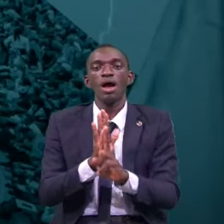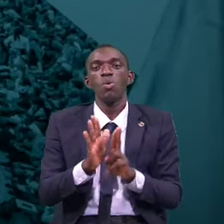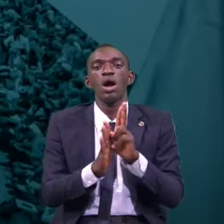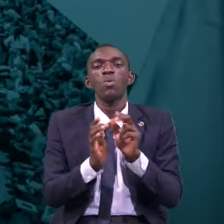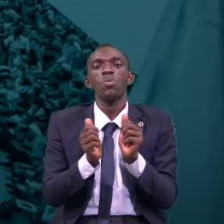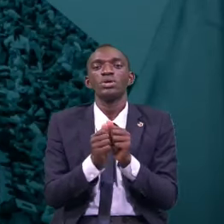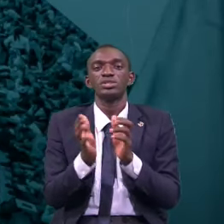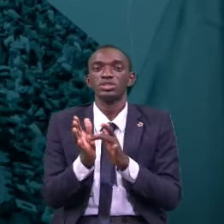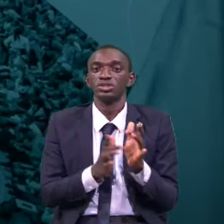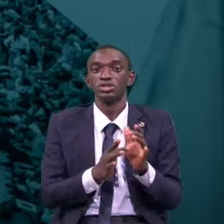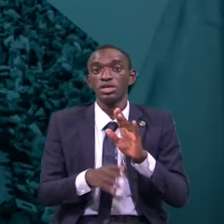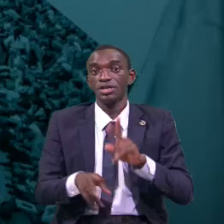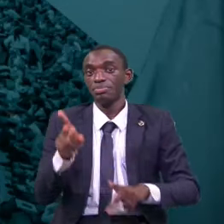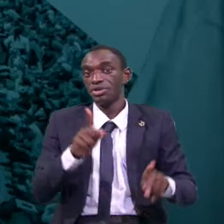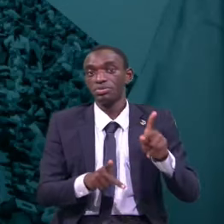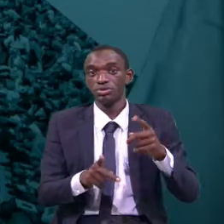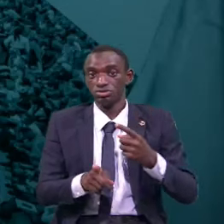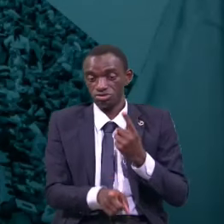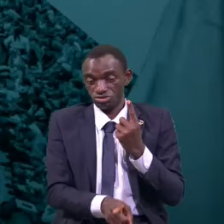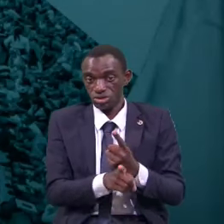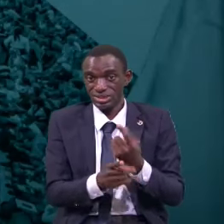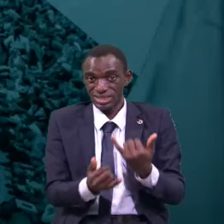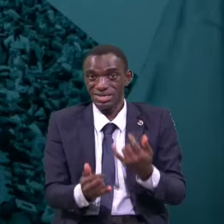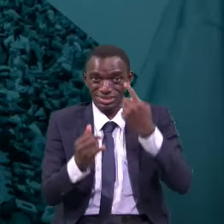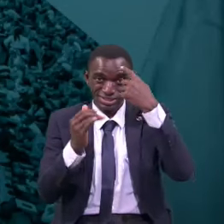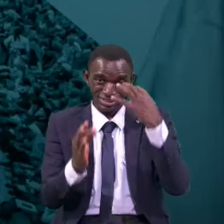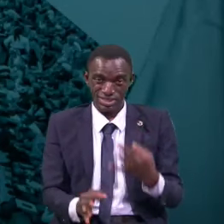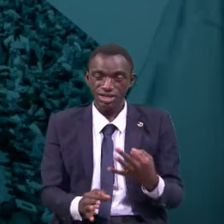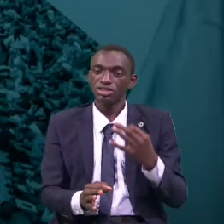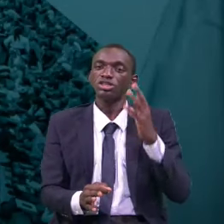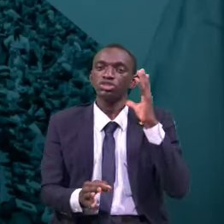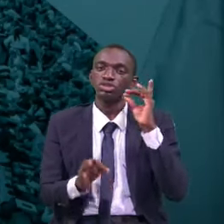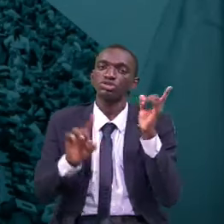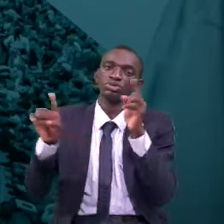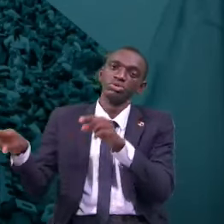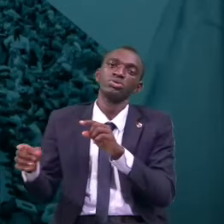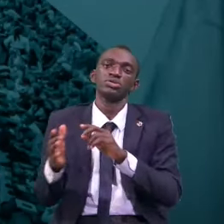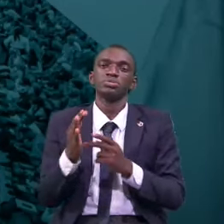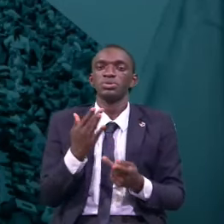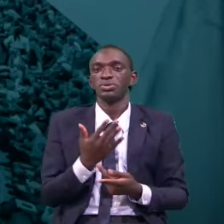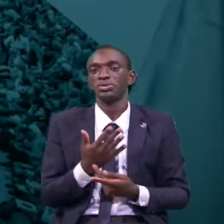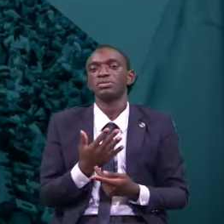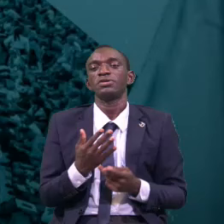the decision to follow the Lord. A very important appointment for you.